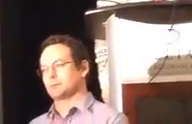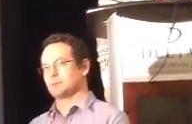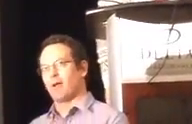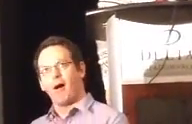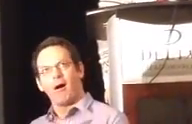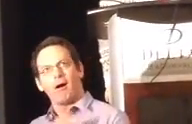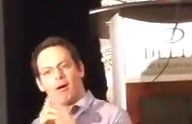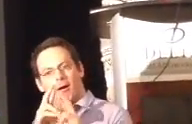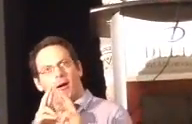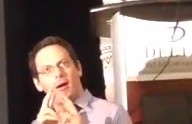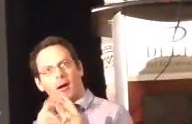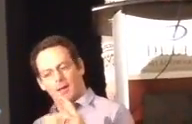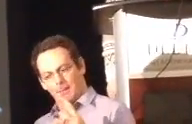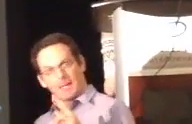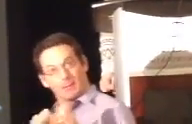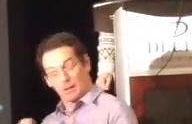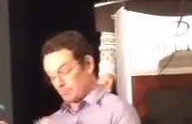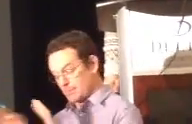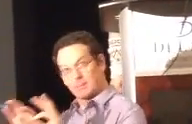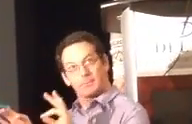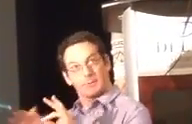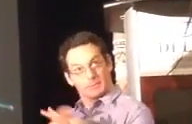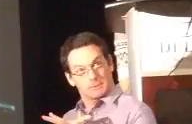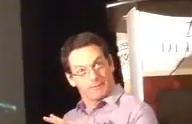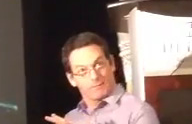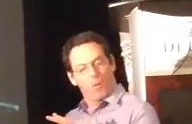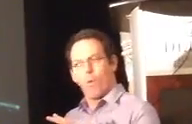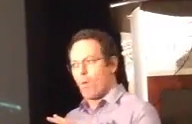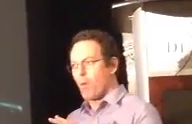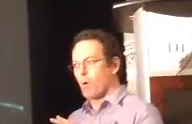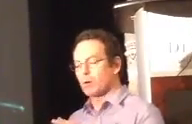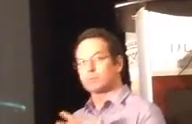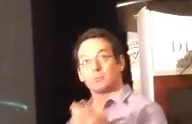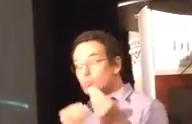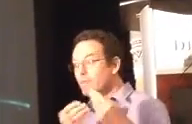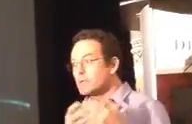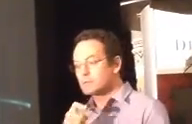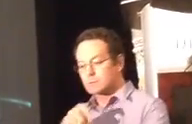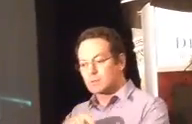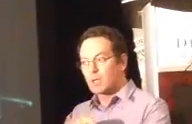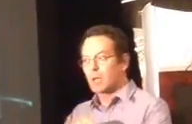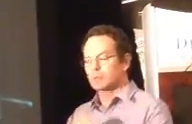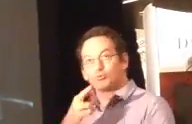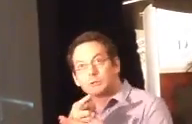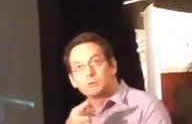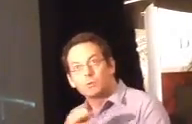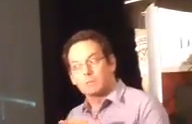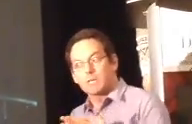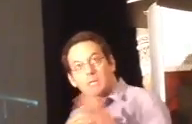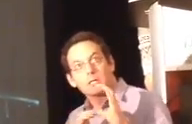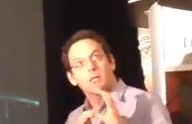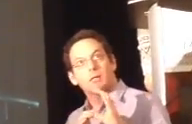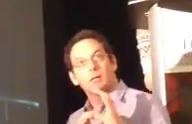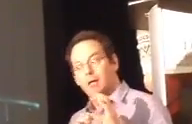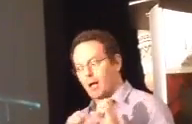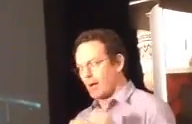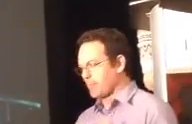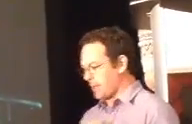choose what to work on, being given the time and the resources to pursue something that we were truly interested